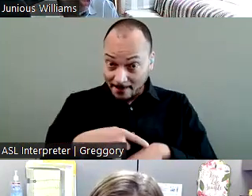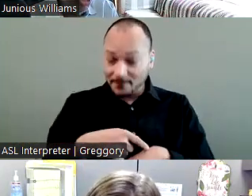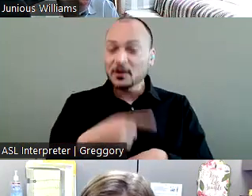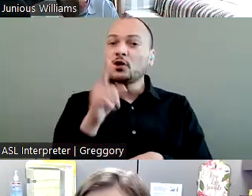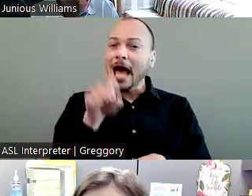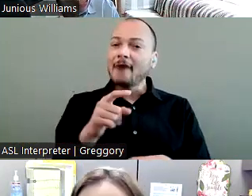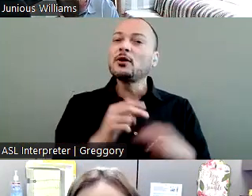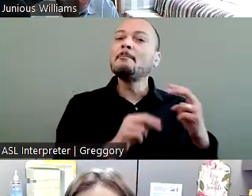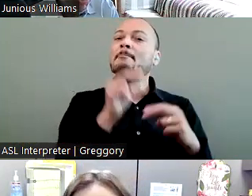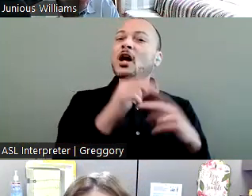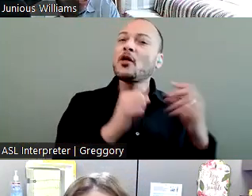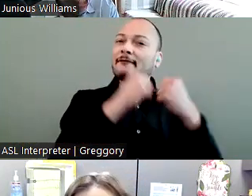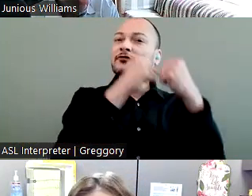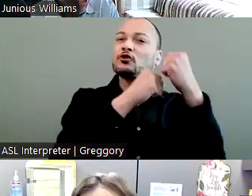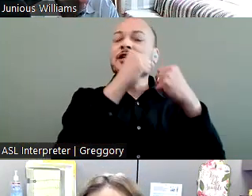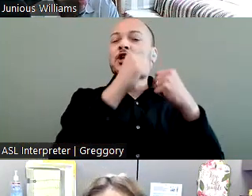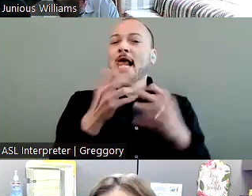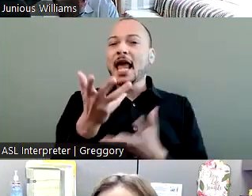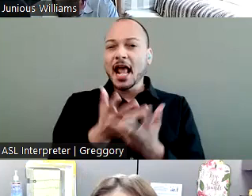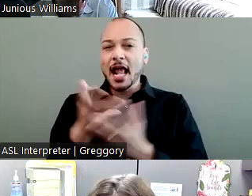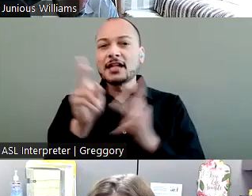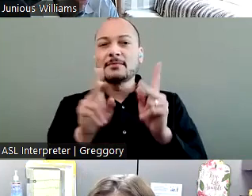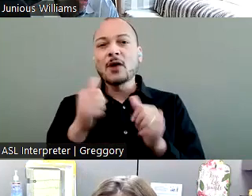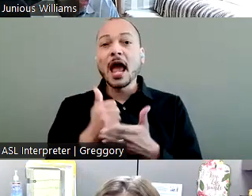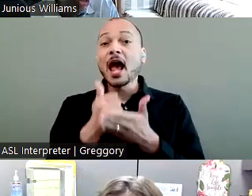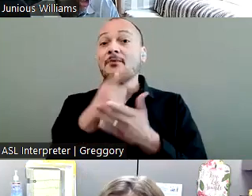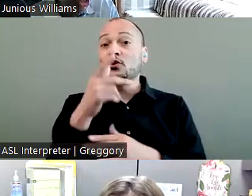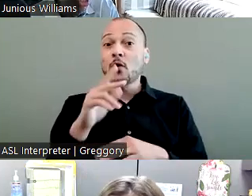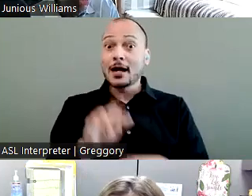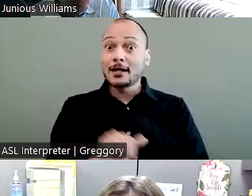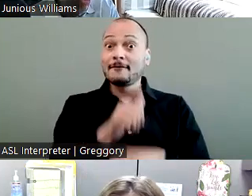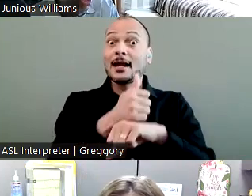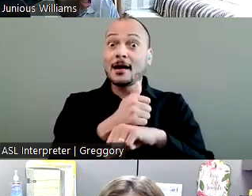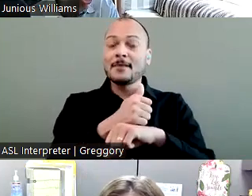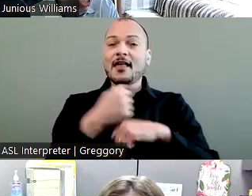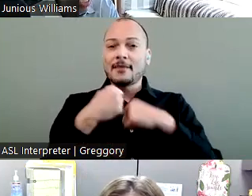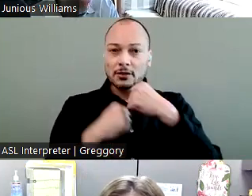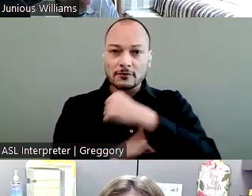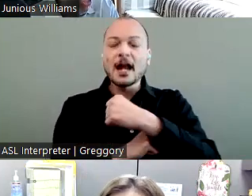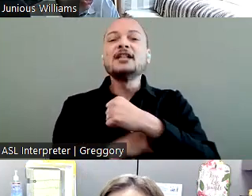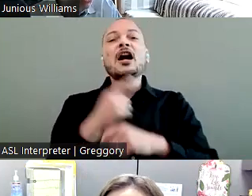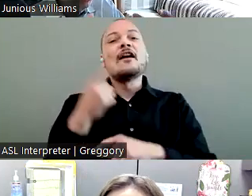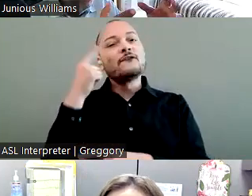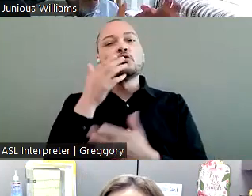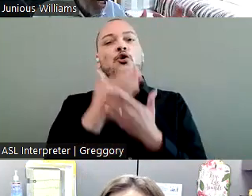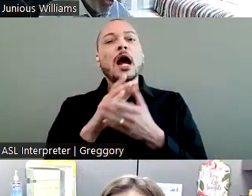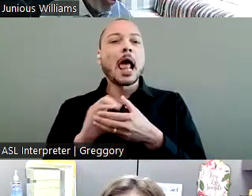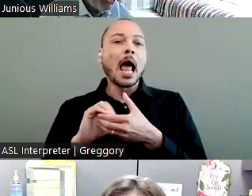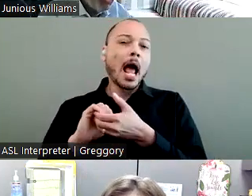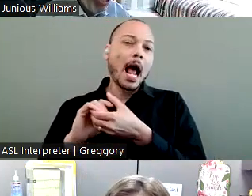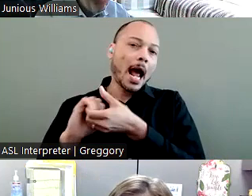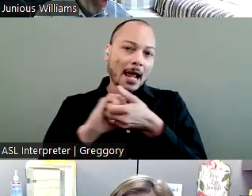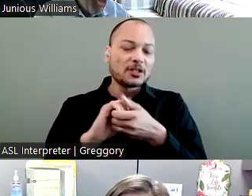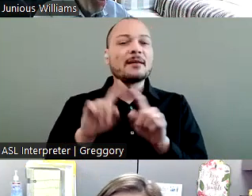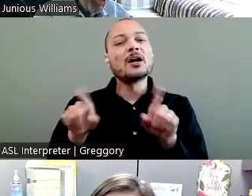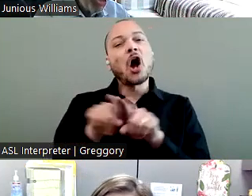and engage people in helping you to build the infrastructure for good collaboration, but also leaving open the door for